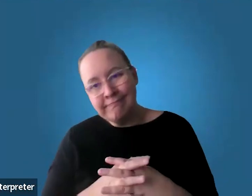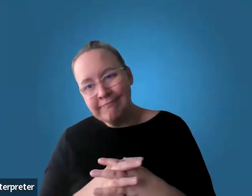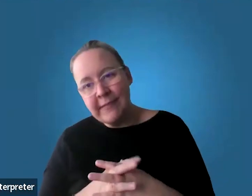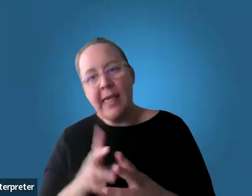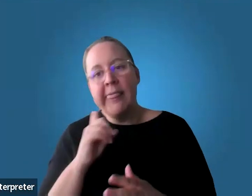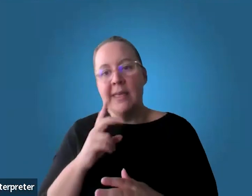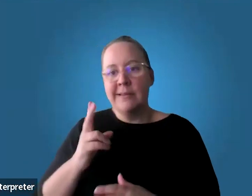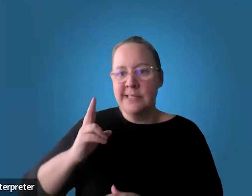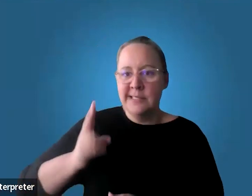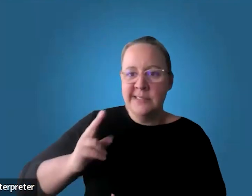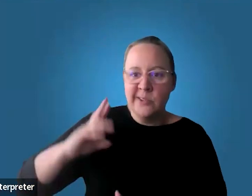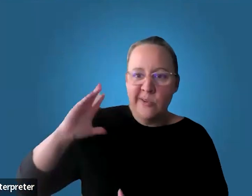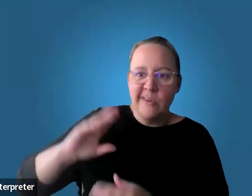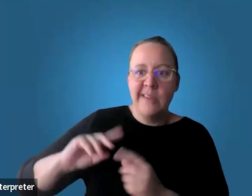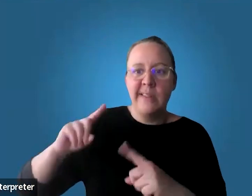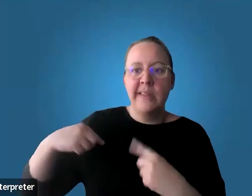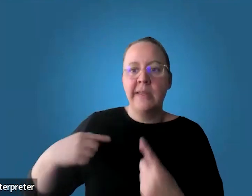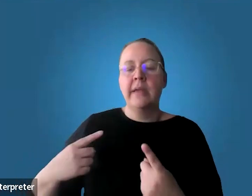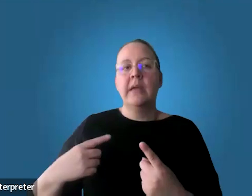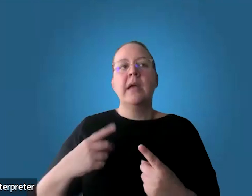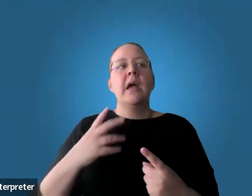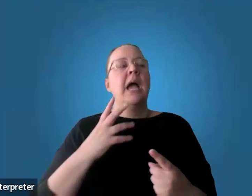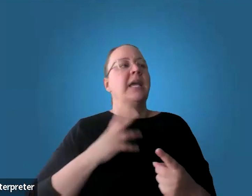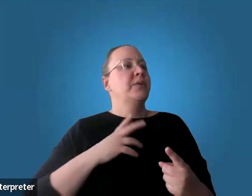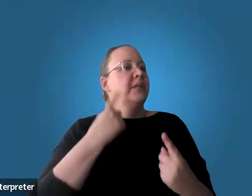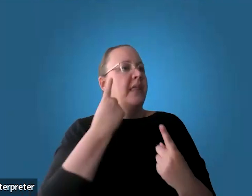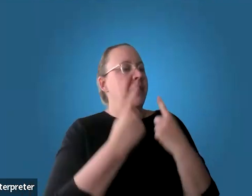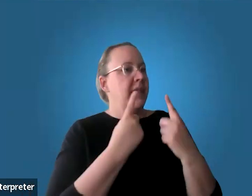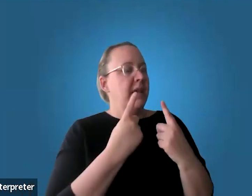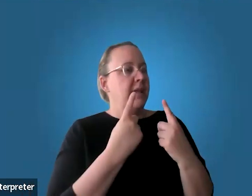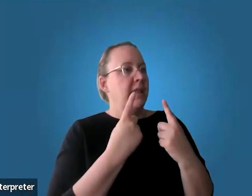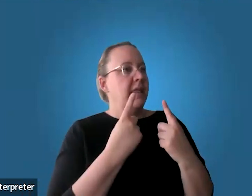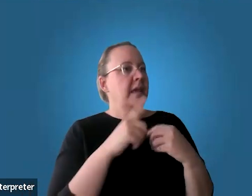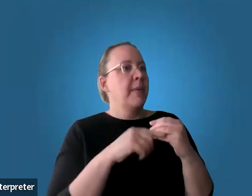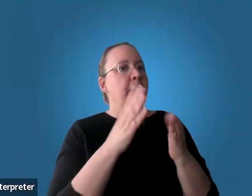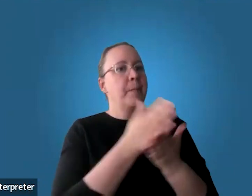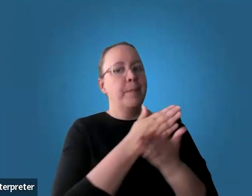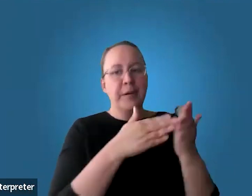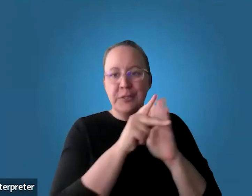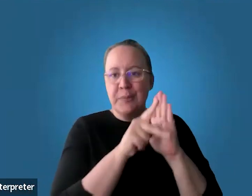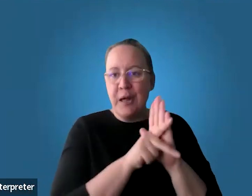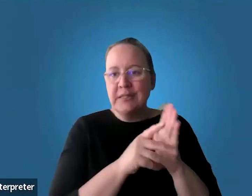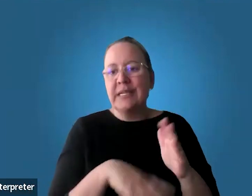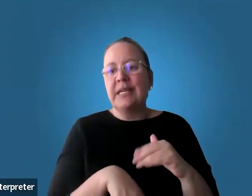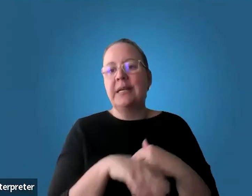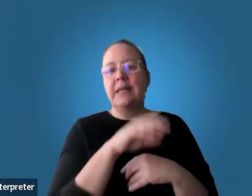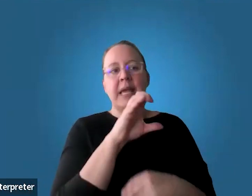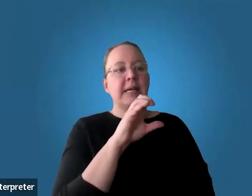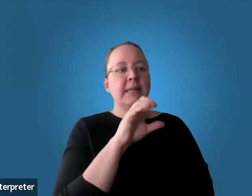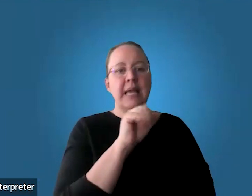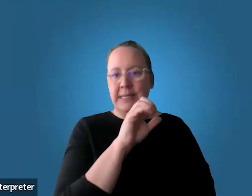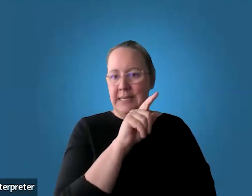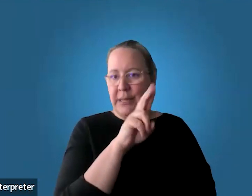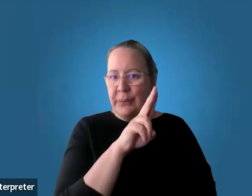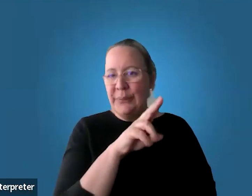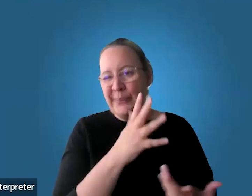historically, like I used to work at a think tank center on budget and policy priorities. I used to work at the ACLU.